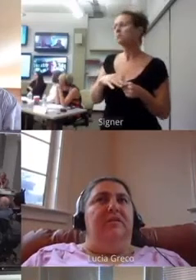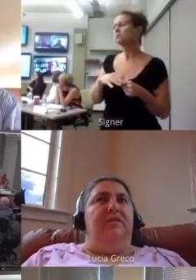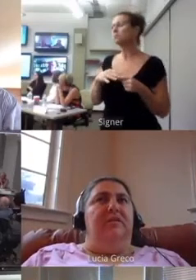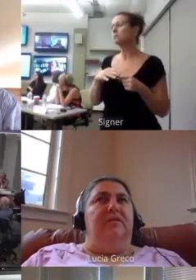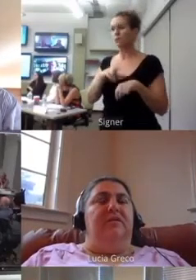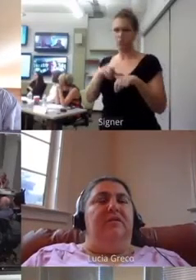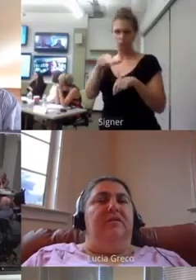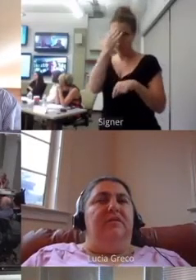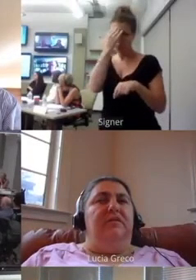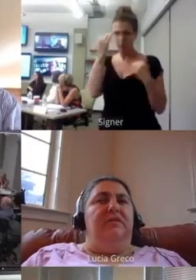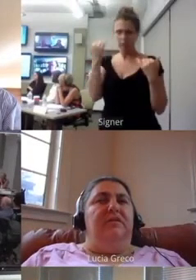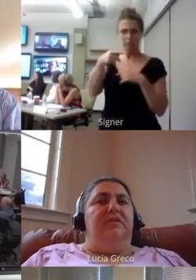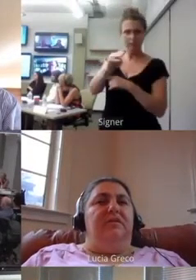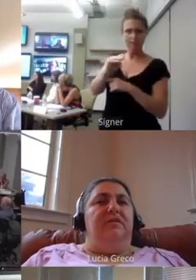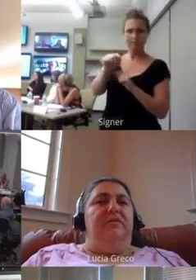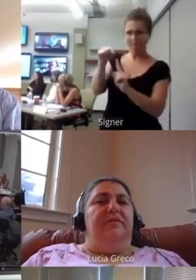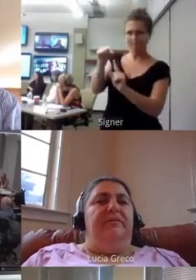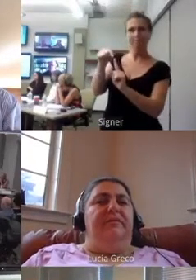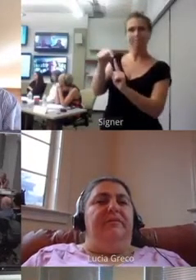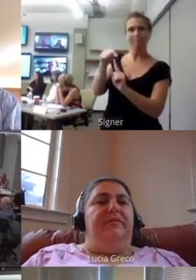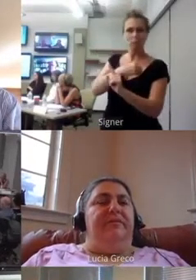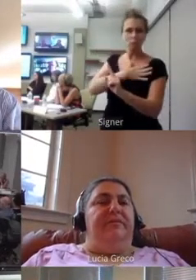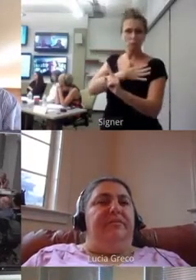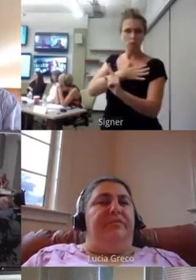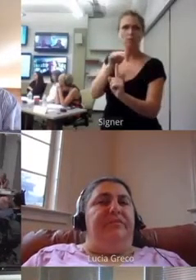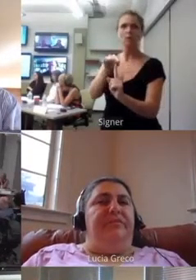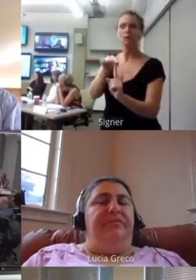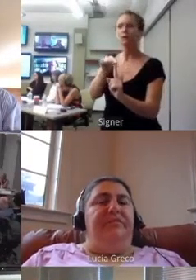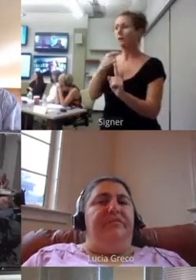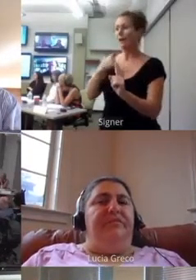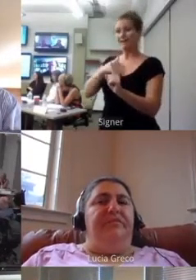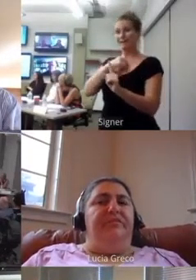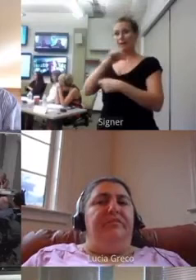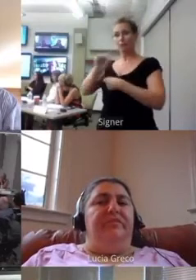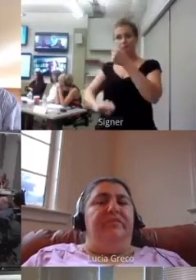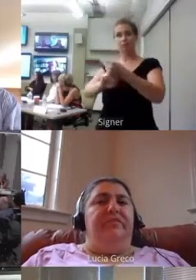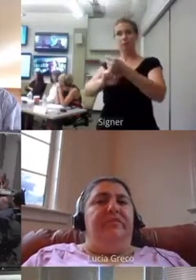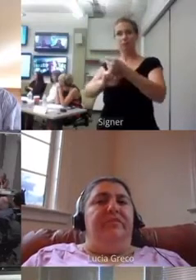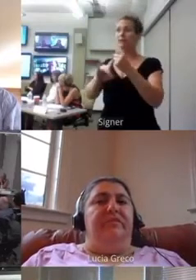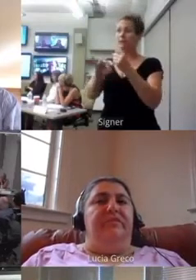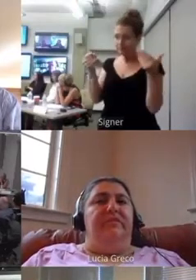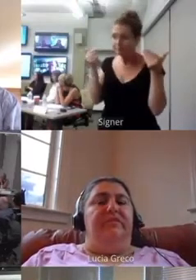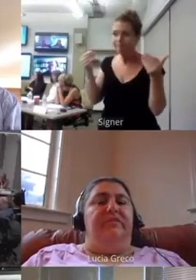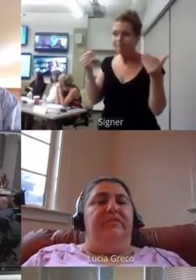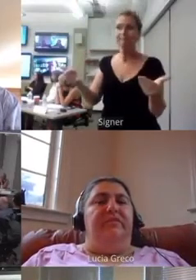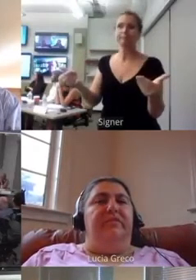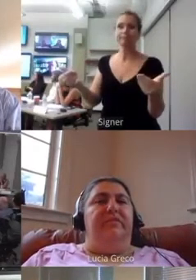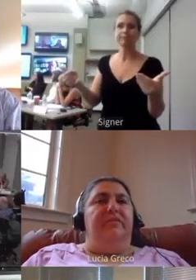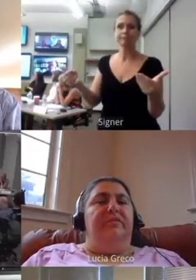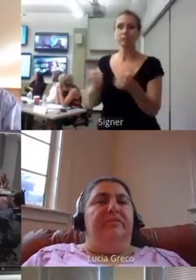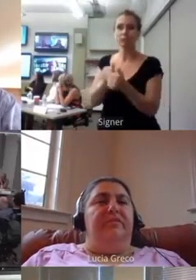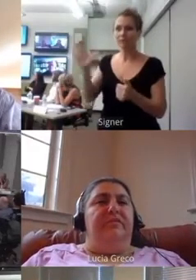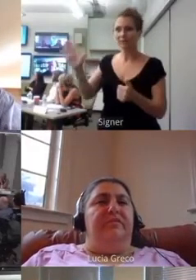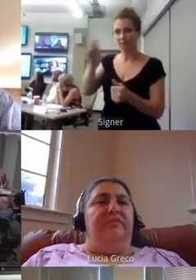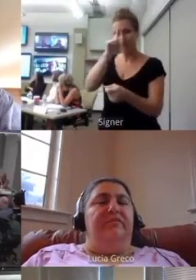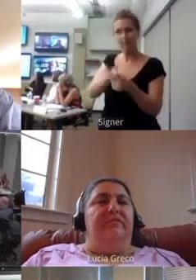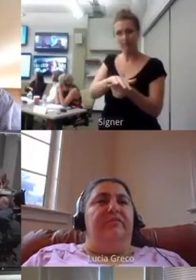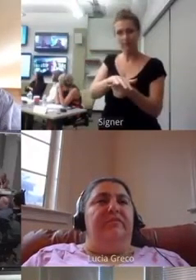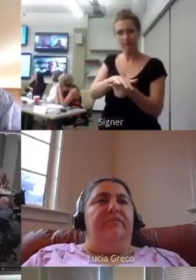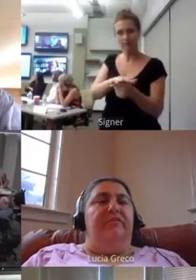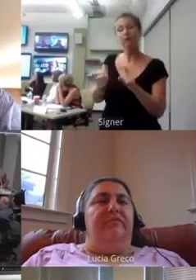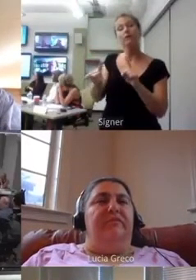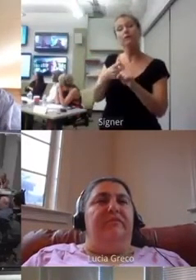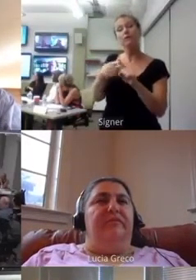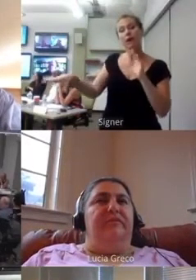to its credit and with our commendation, has acted on that commitment. First, it appointed Canada's